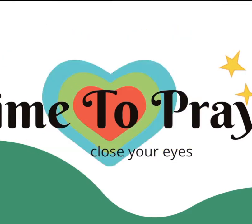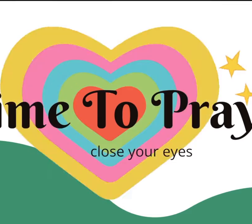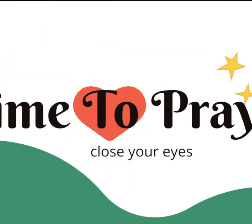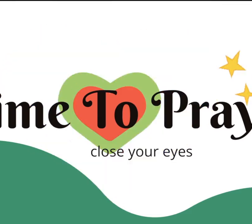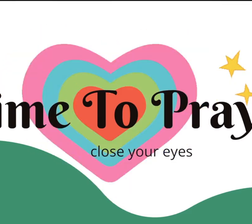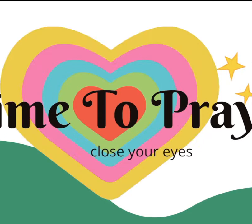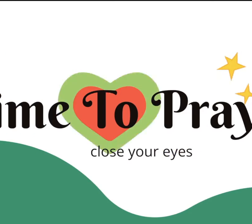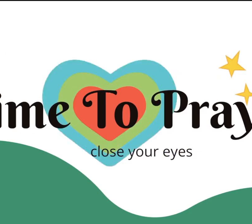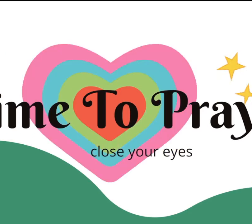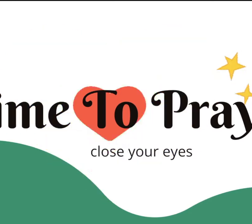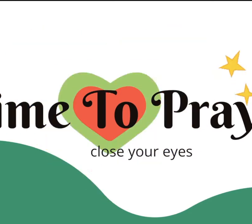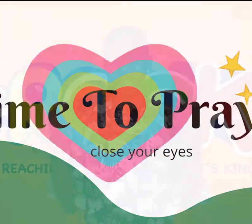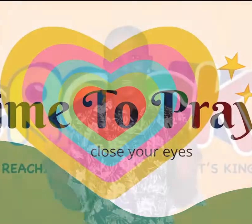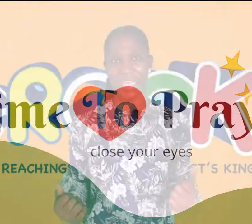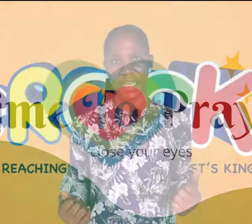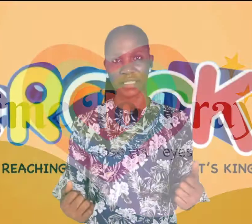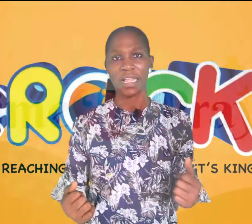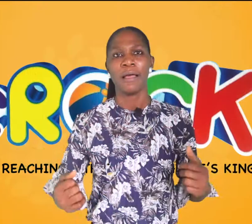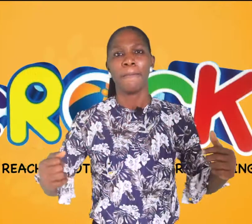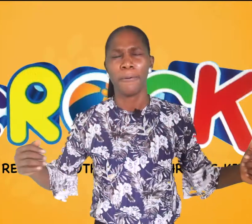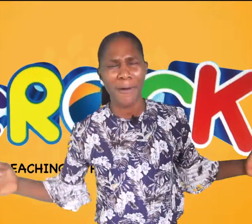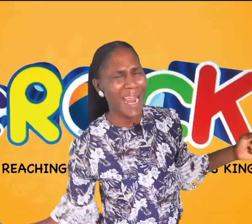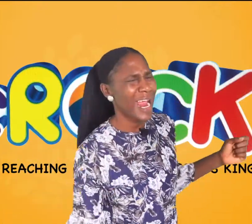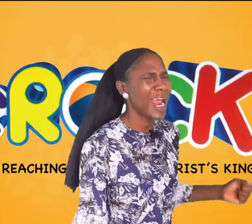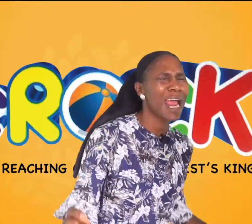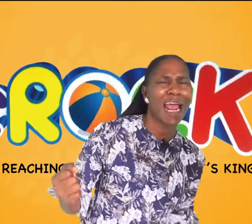sweet, sweet sound in your ears.